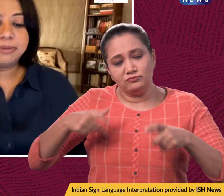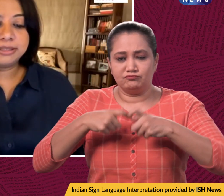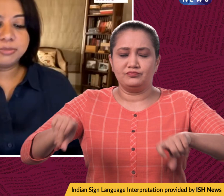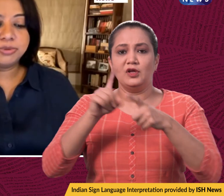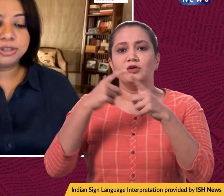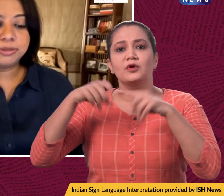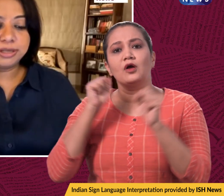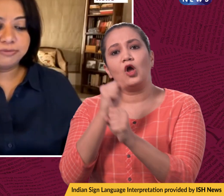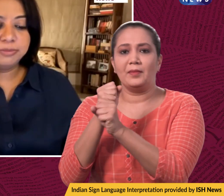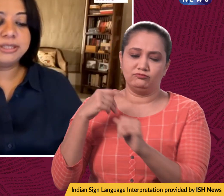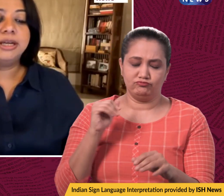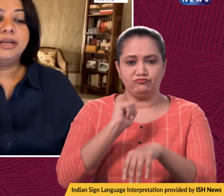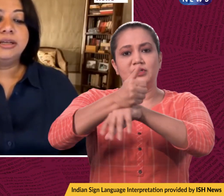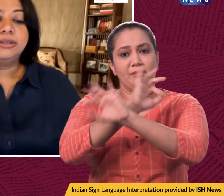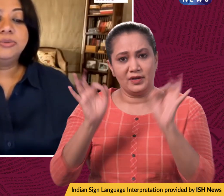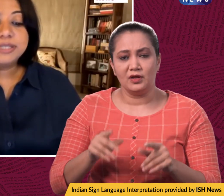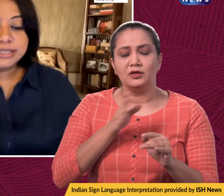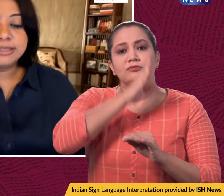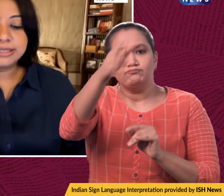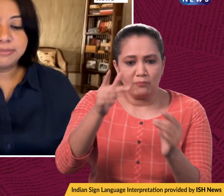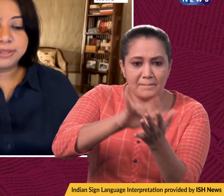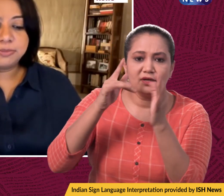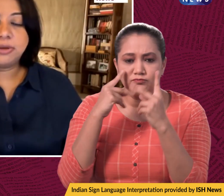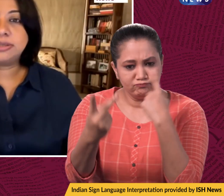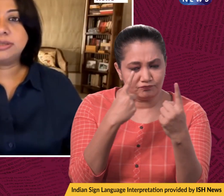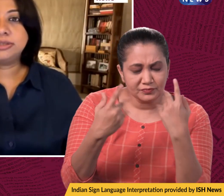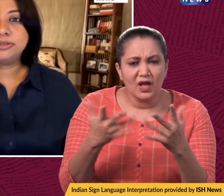been set up by the Jammu and Kashmir government who visited